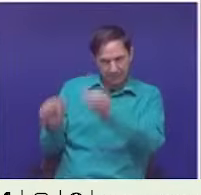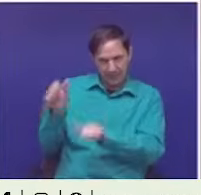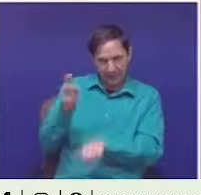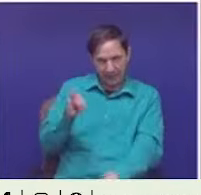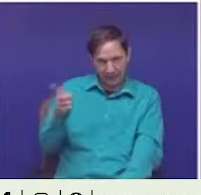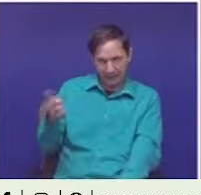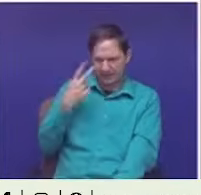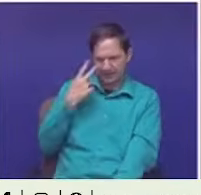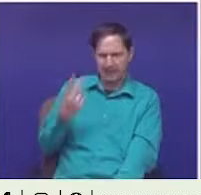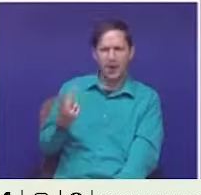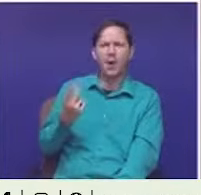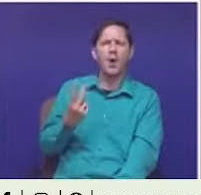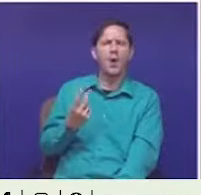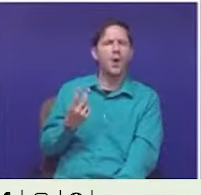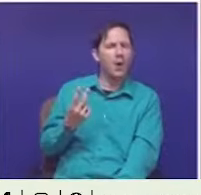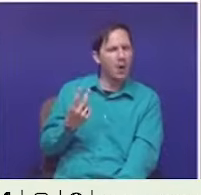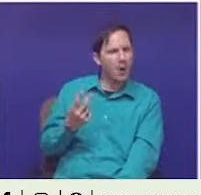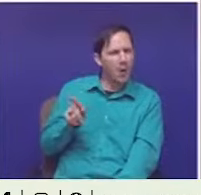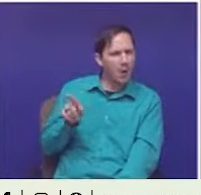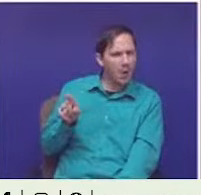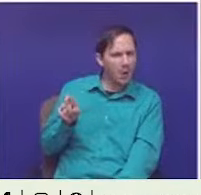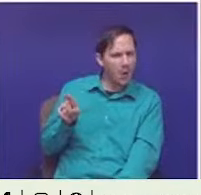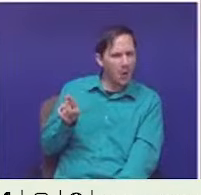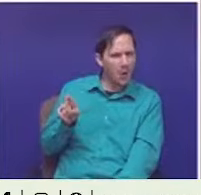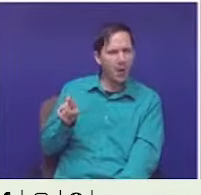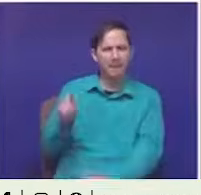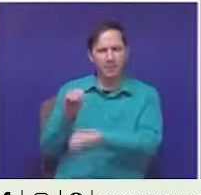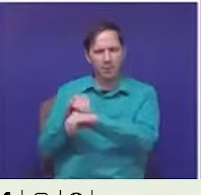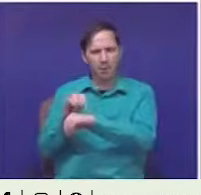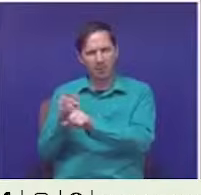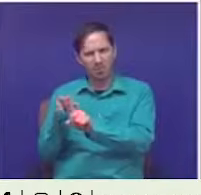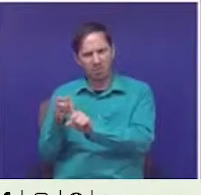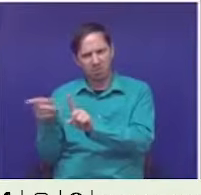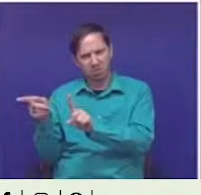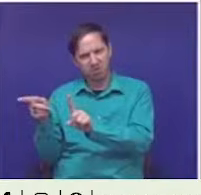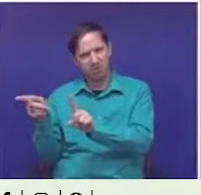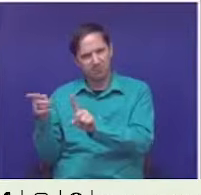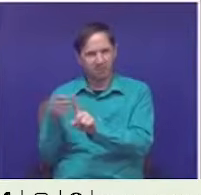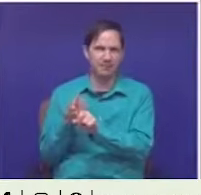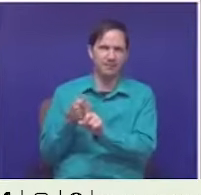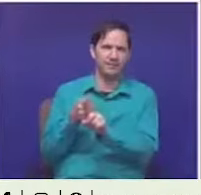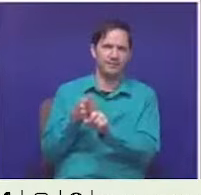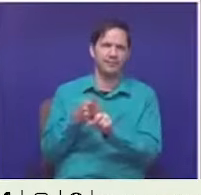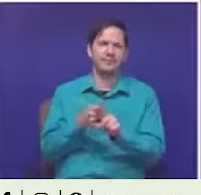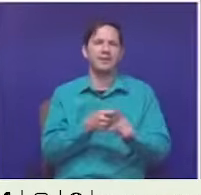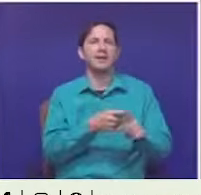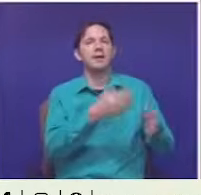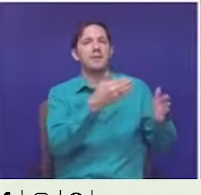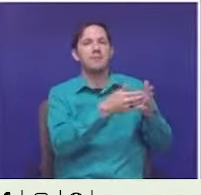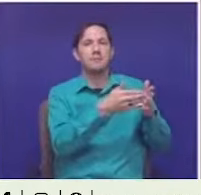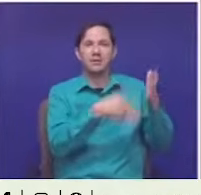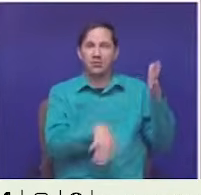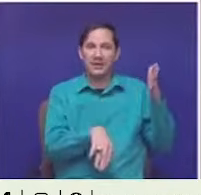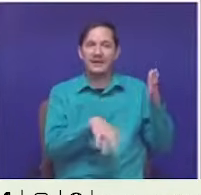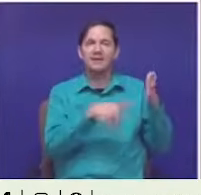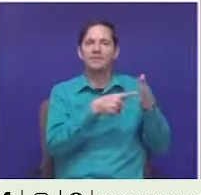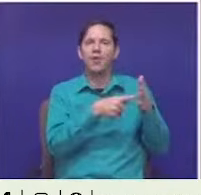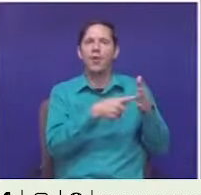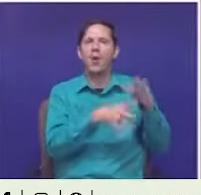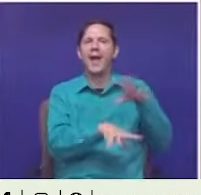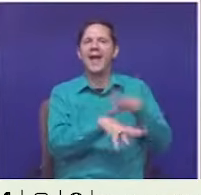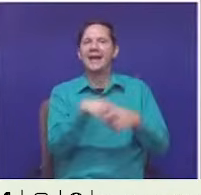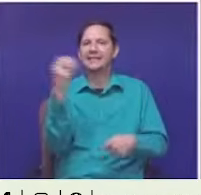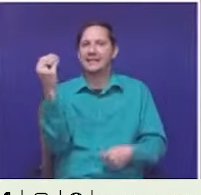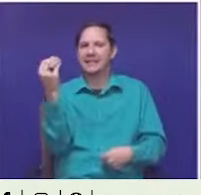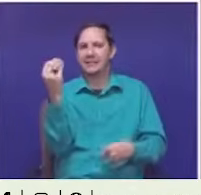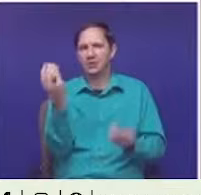your education system. The matric pass rate is an exit indicator. Those learners have now left our system. So for